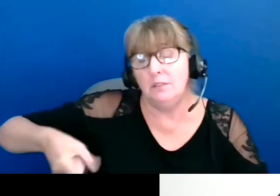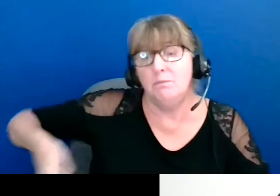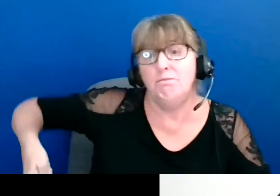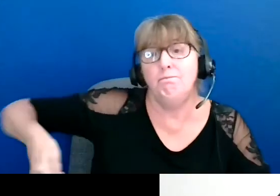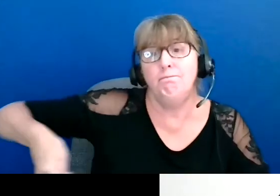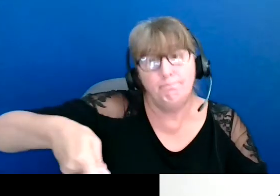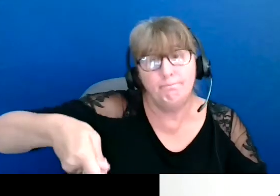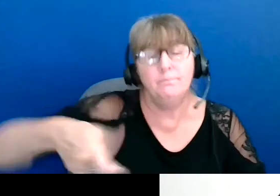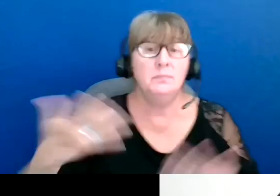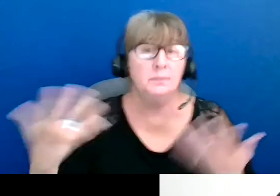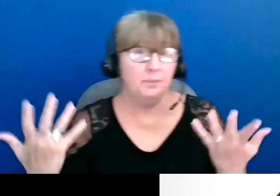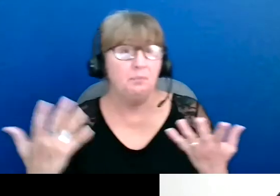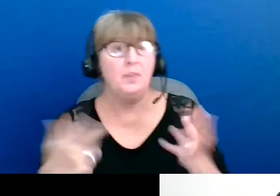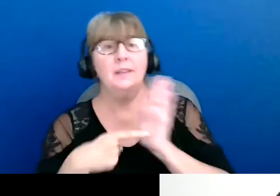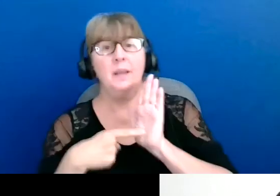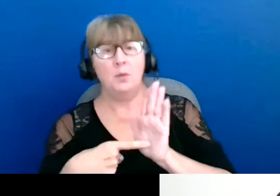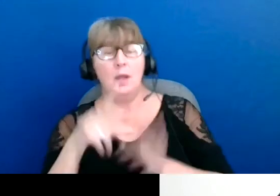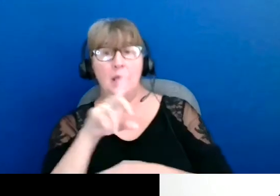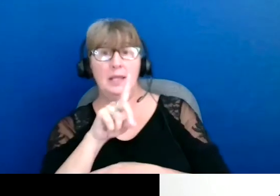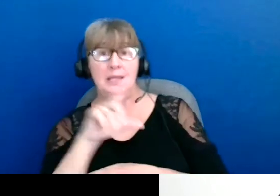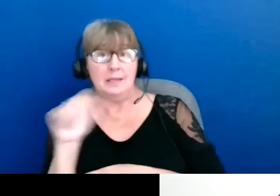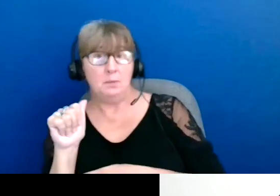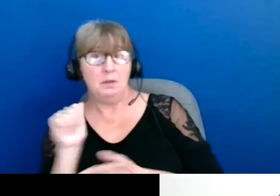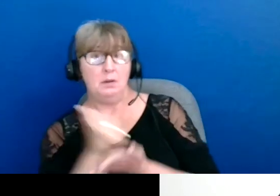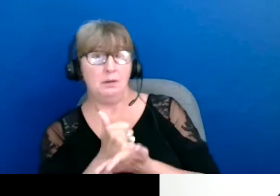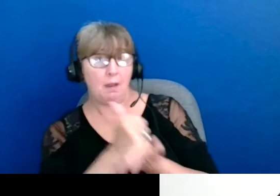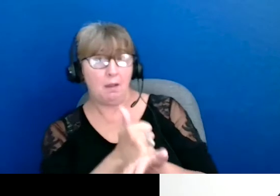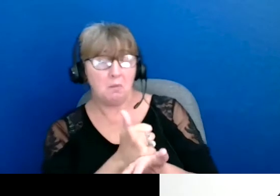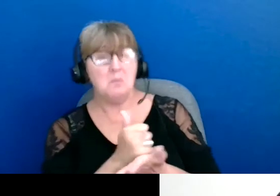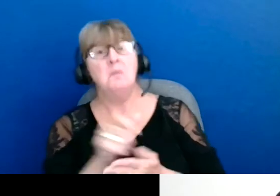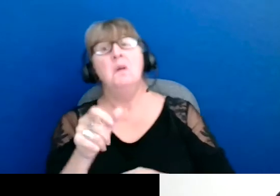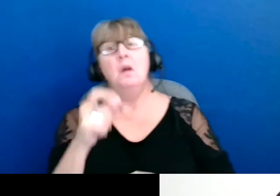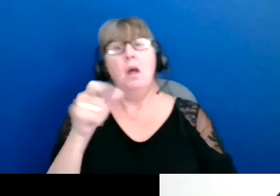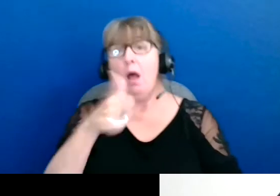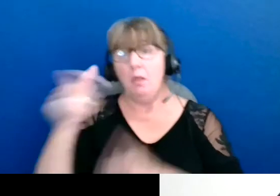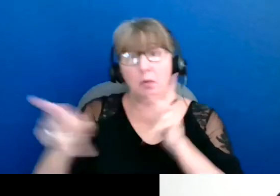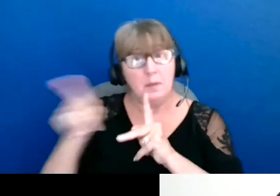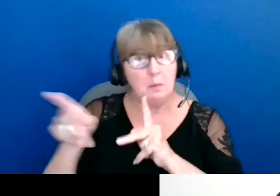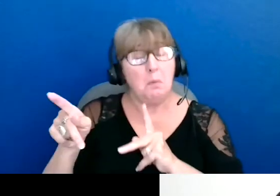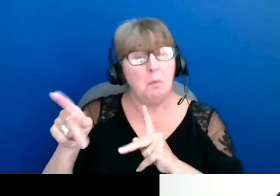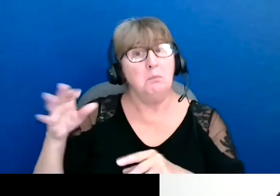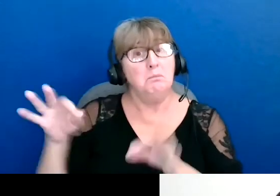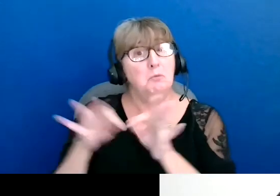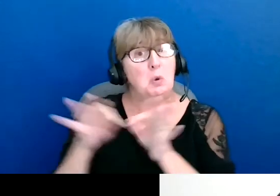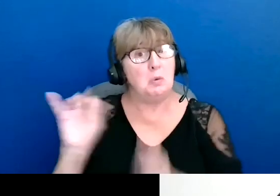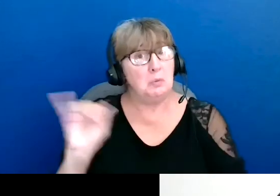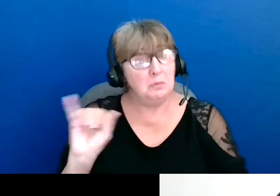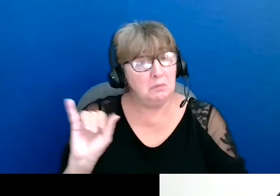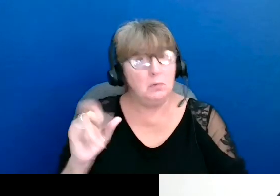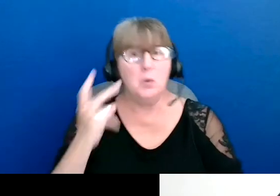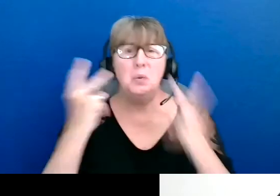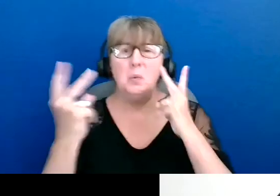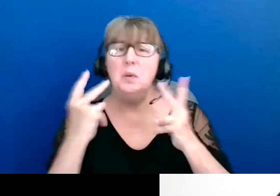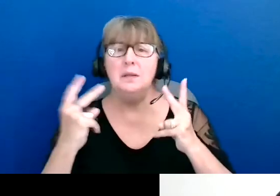it's an example of how a disability feature benefits the entire community. We see this happening all